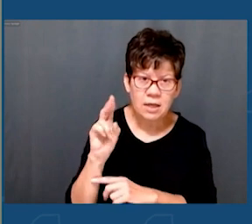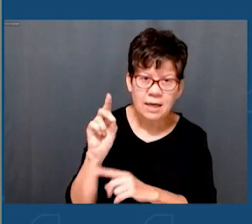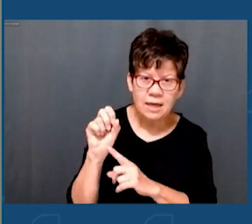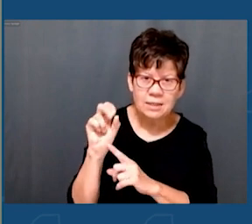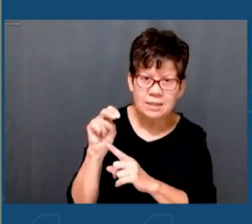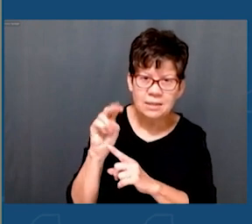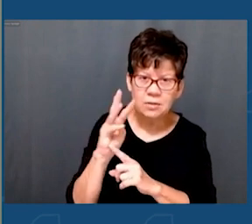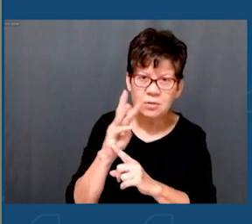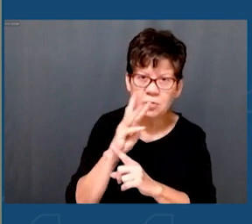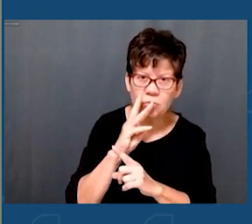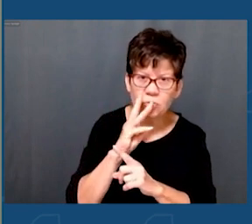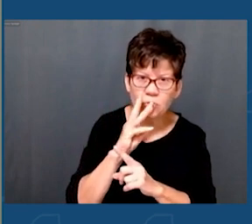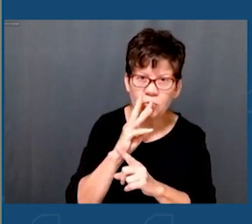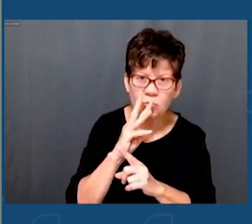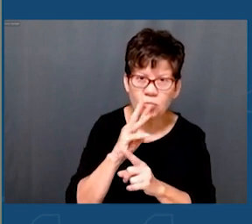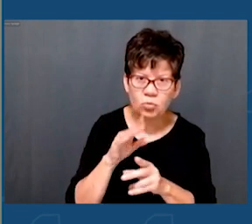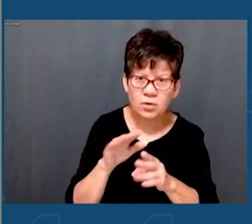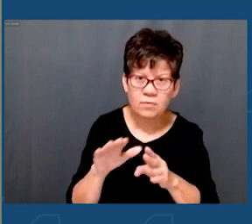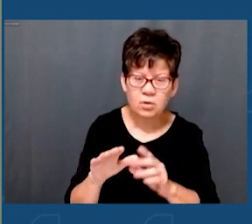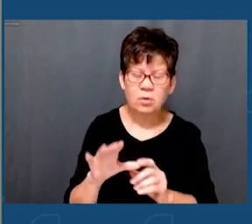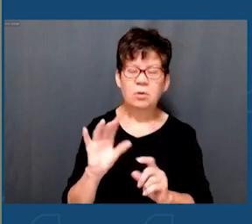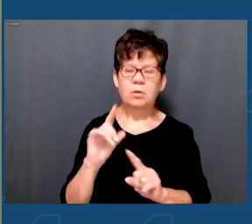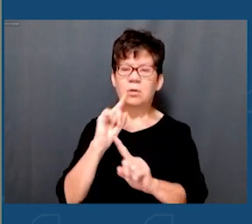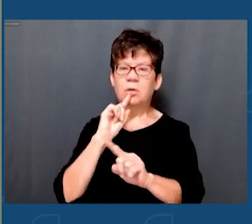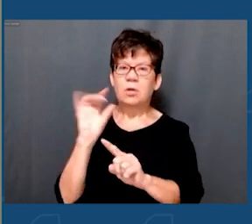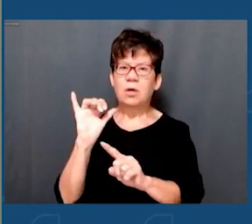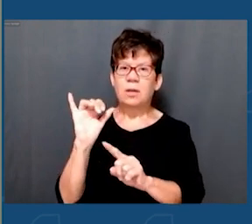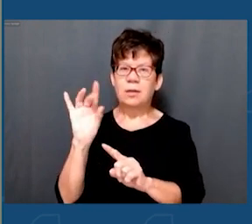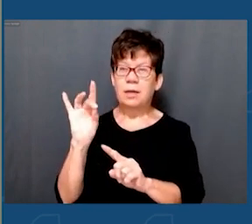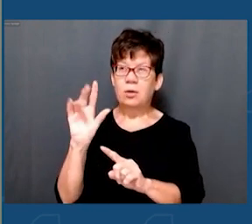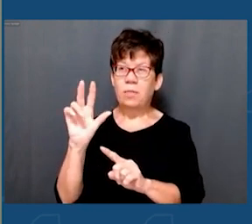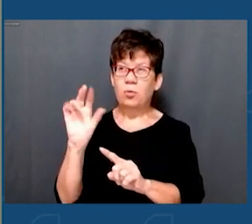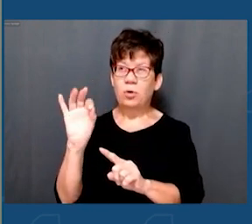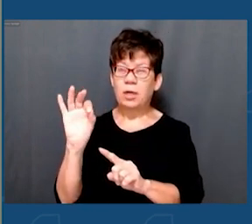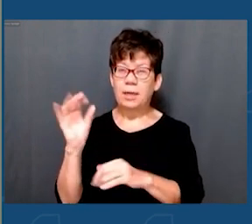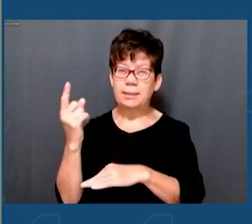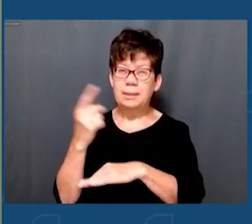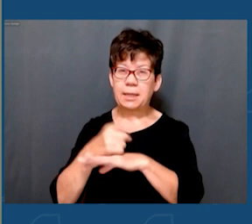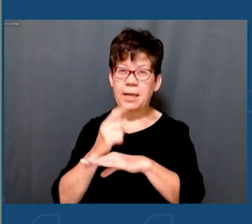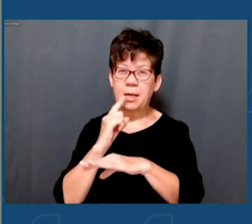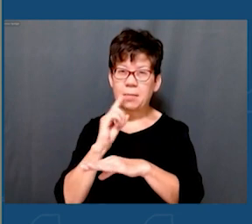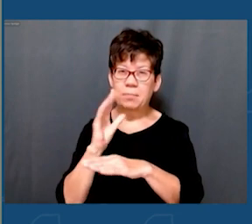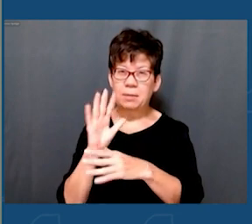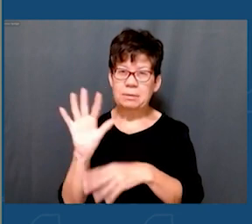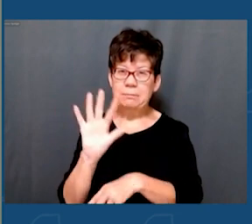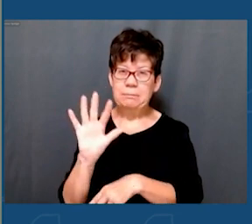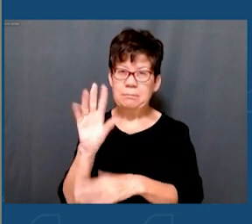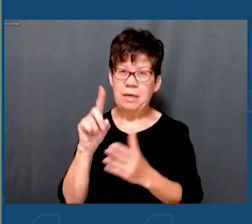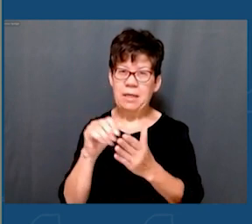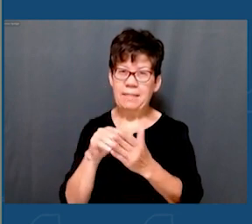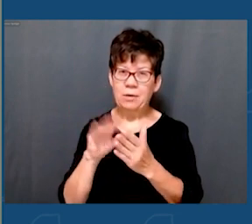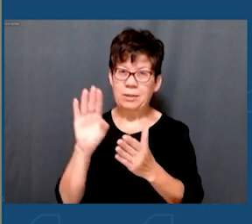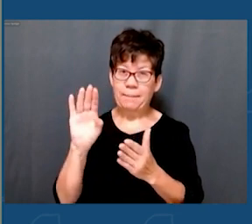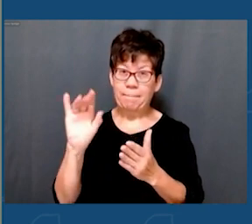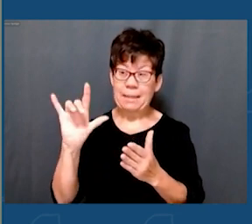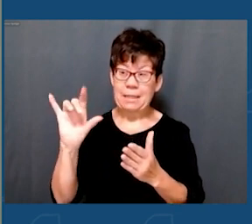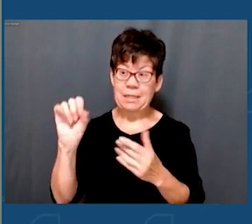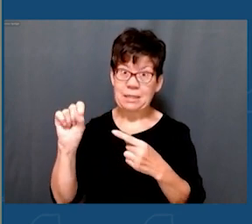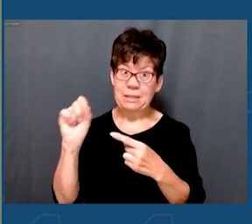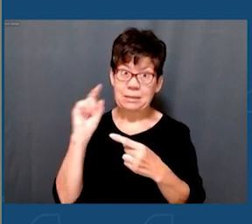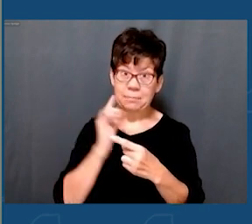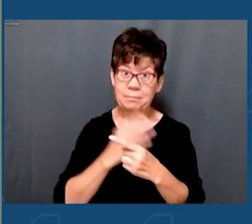desk? Like all 839 to date, but probably approaching 1,000 bills, I'll be looking at all bills very closely with my team